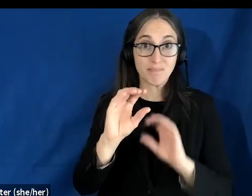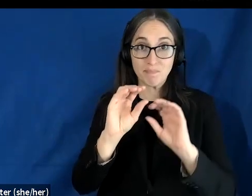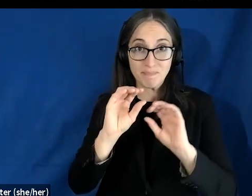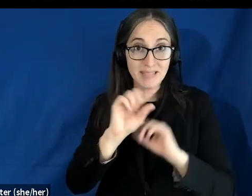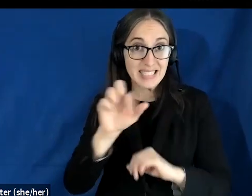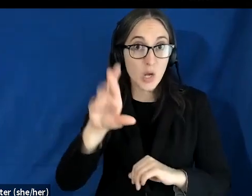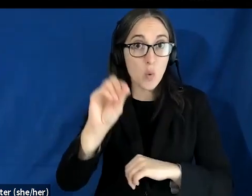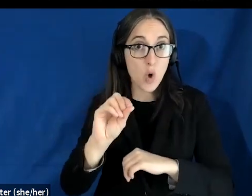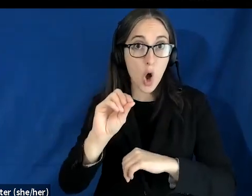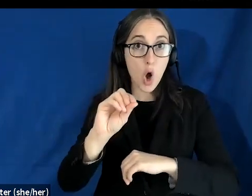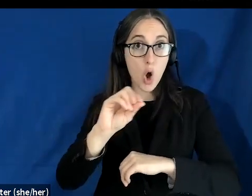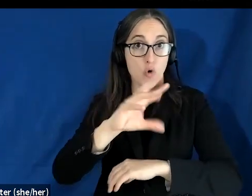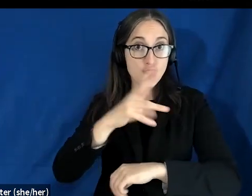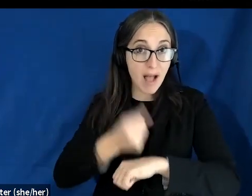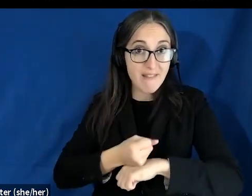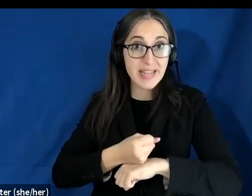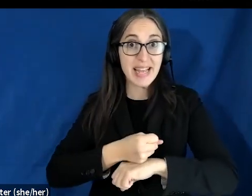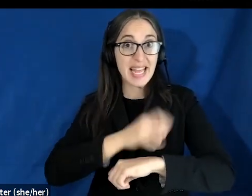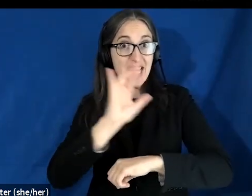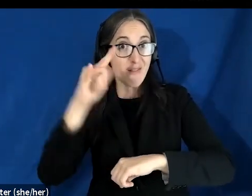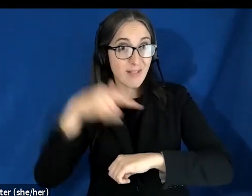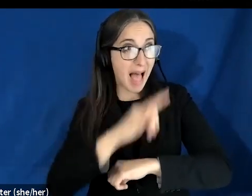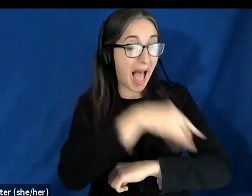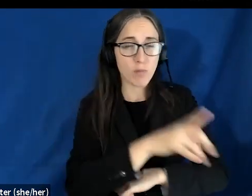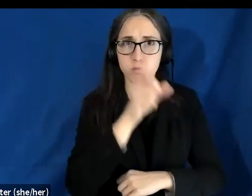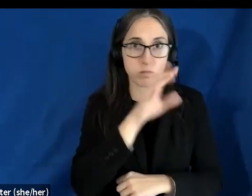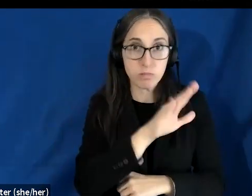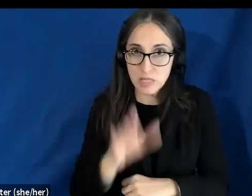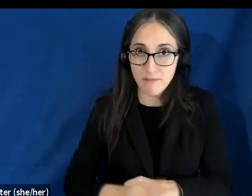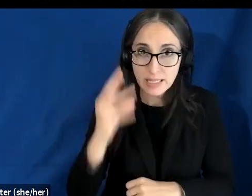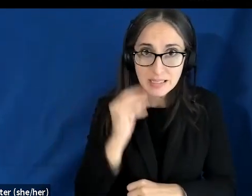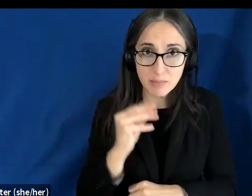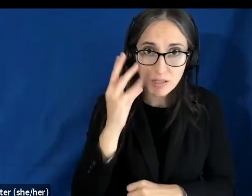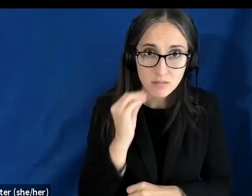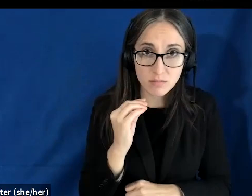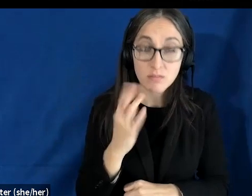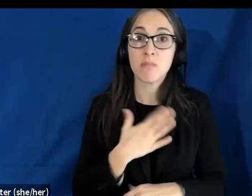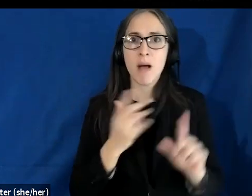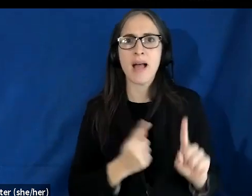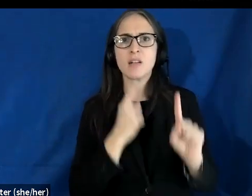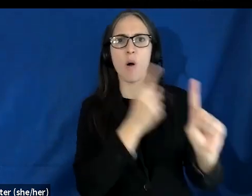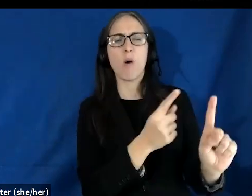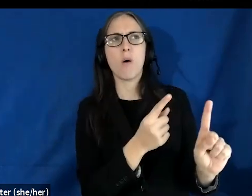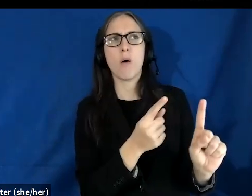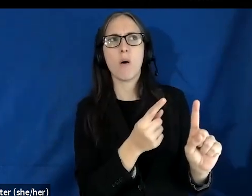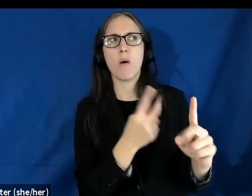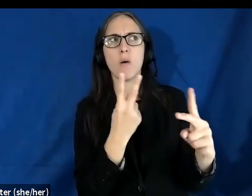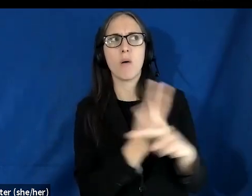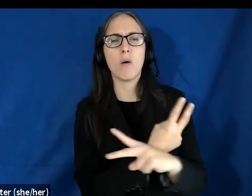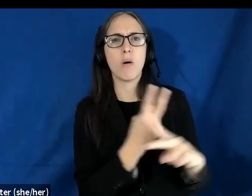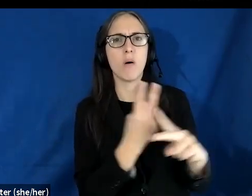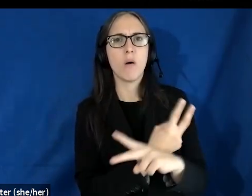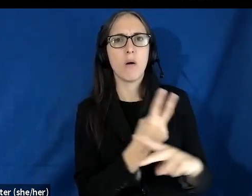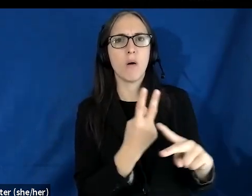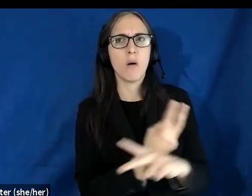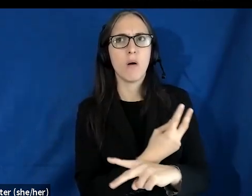or zero gravity. So the goal was a stretch goal to just figure out, hey, what will it be like to try to